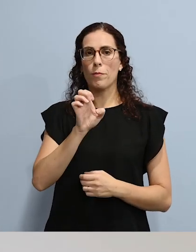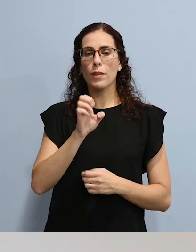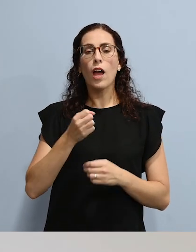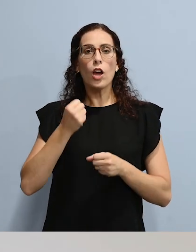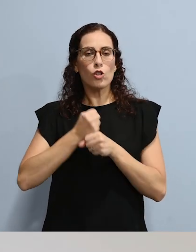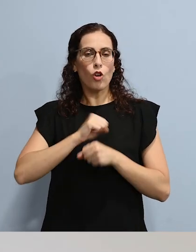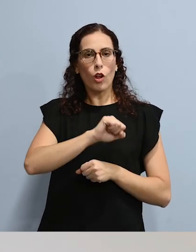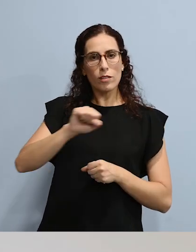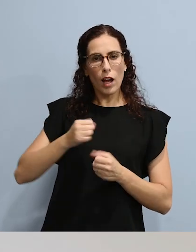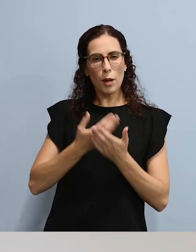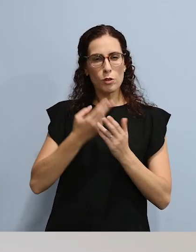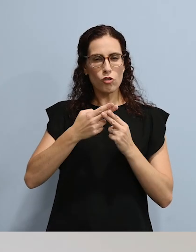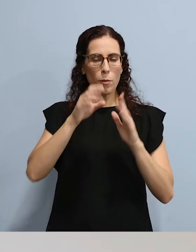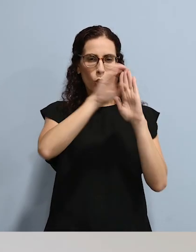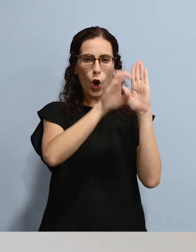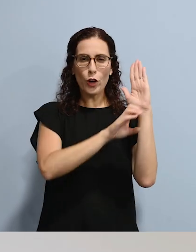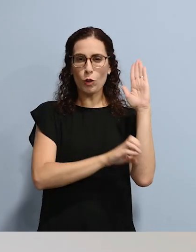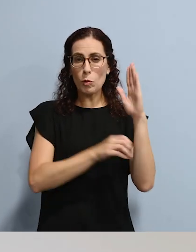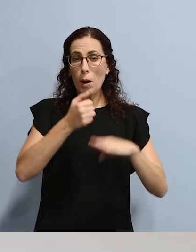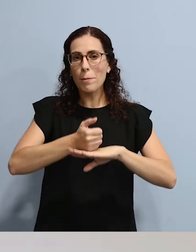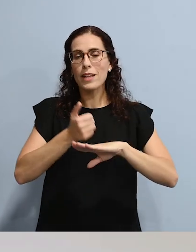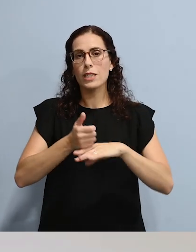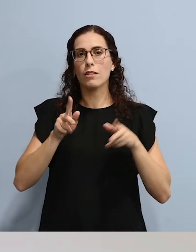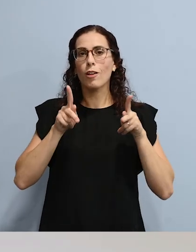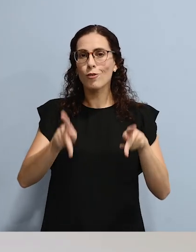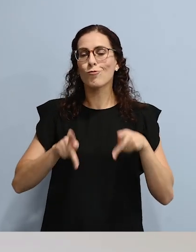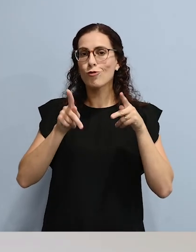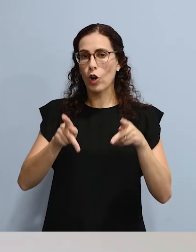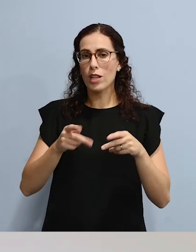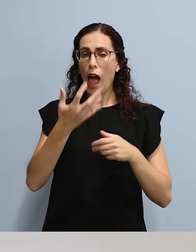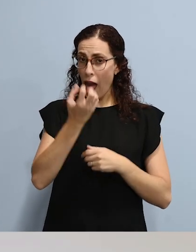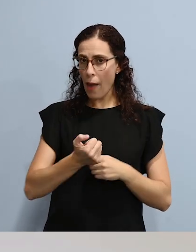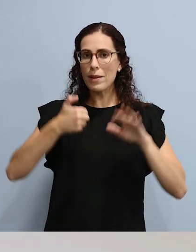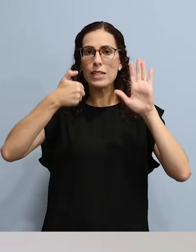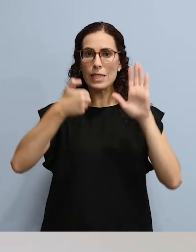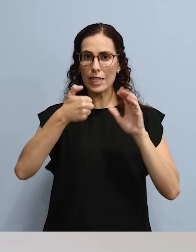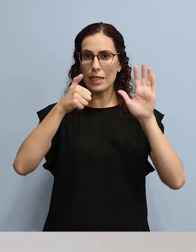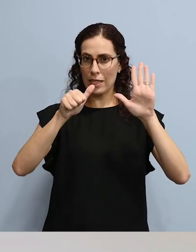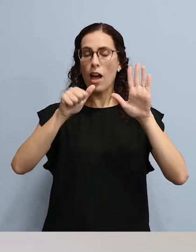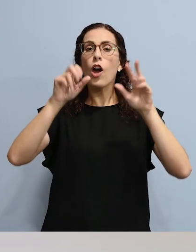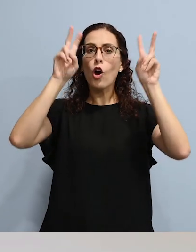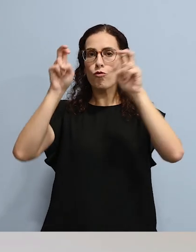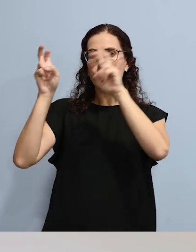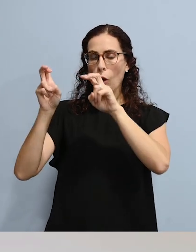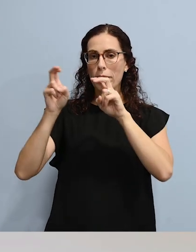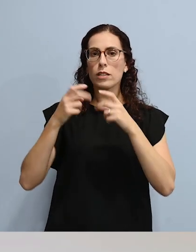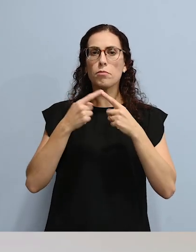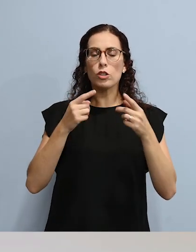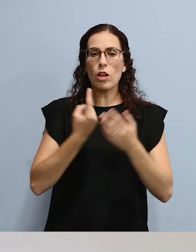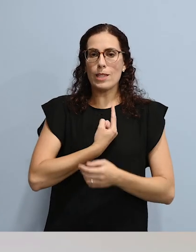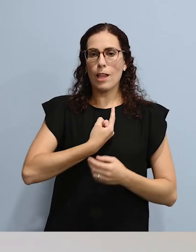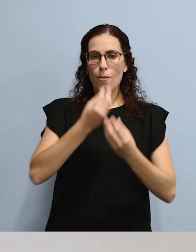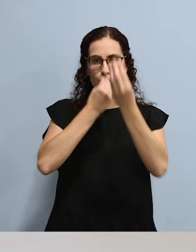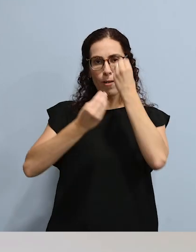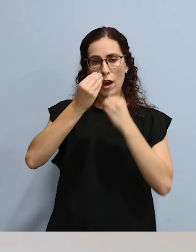Europe. Our role has been to create the curriculum, the backbone of the Academy. It includes 6 units